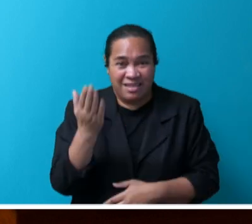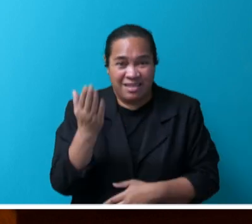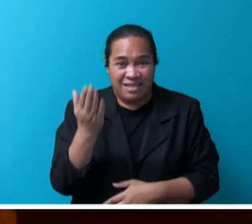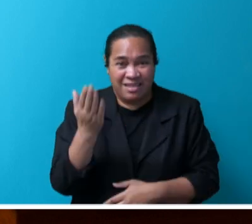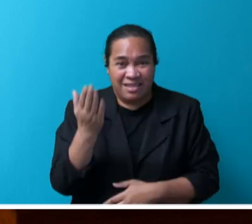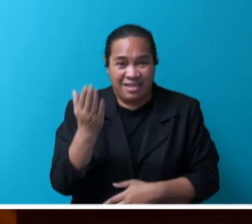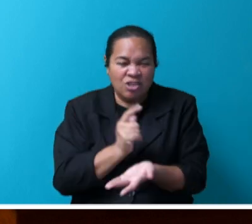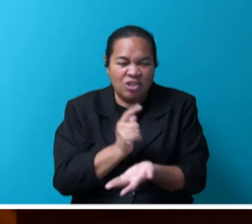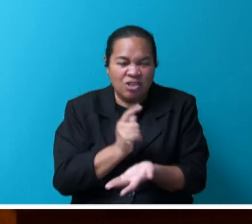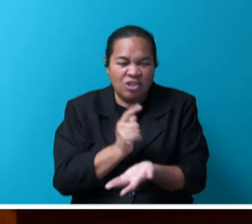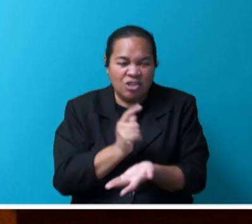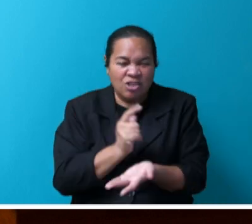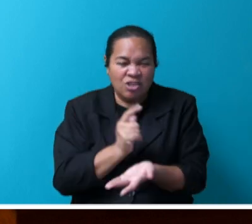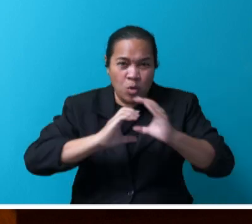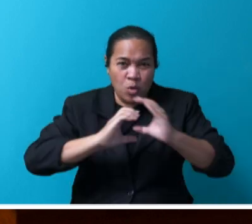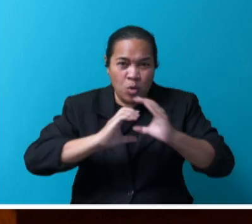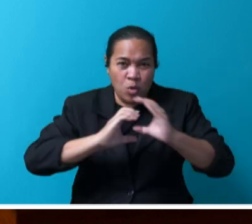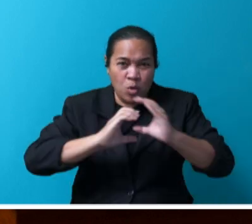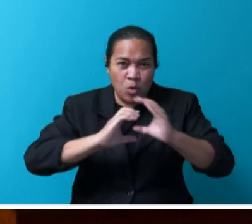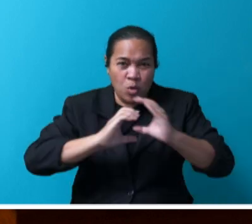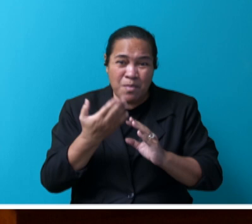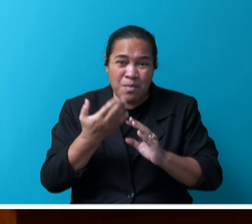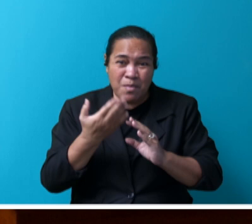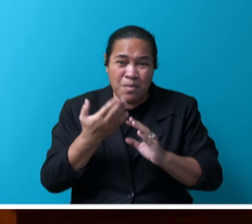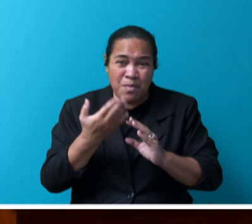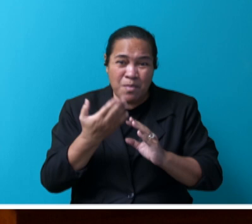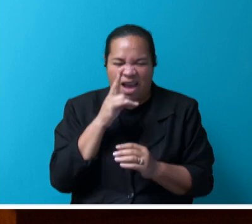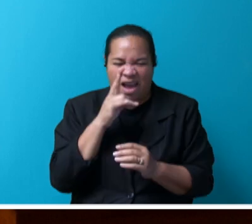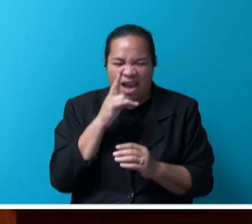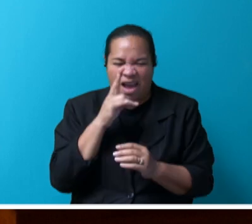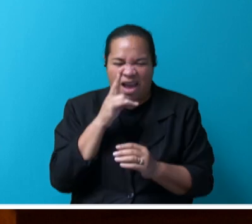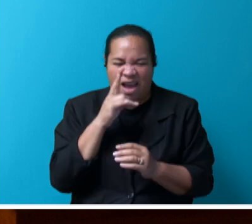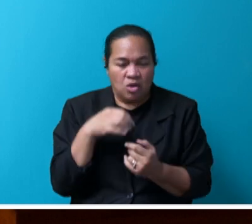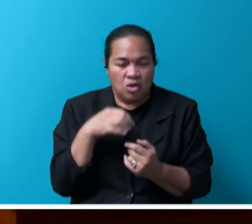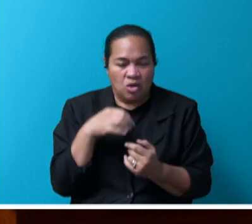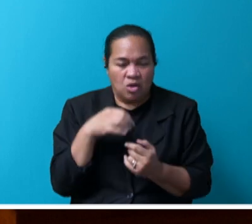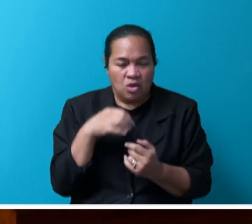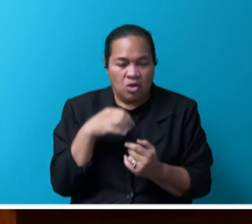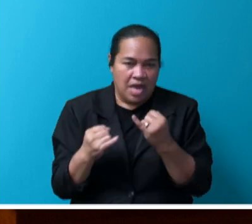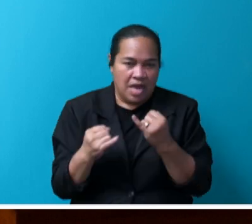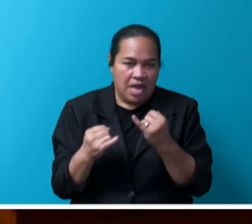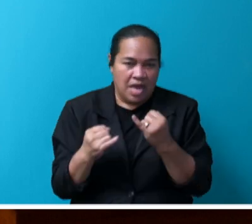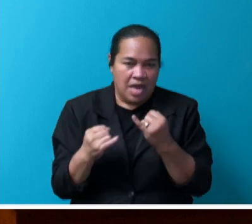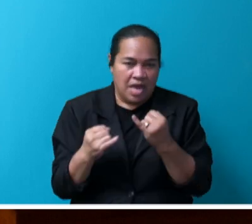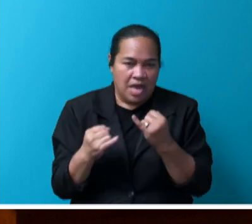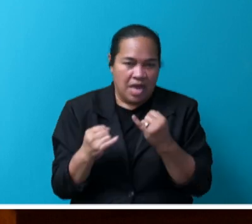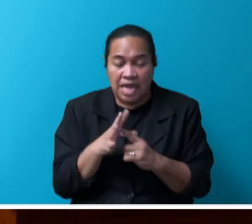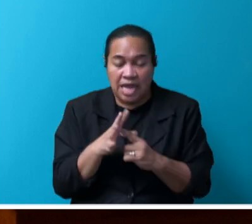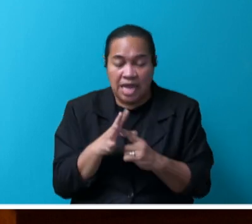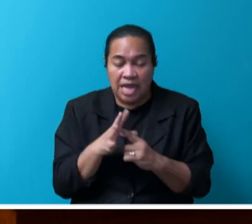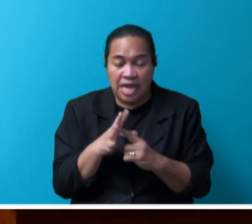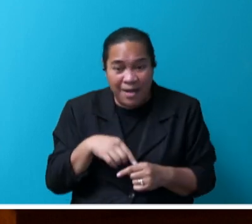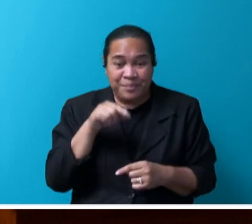every voice, in every language, in every corner of Fiji, is heard and informed. Mr. Speaker,